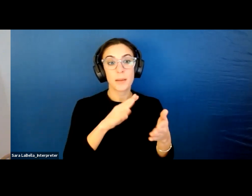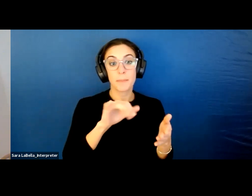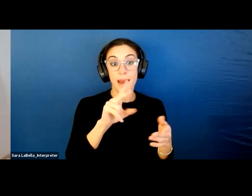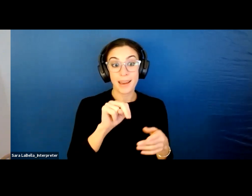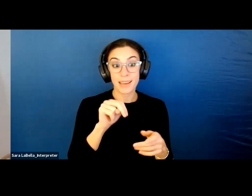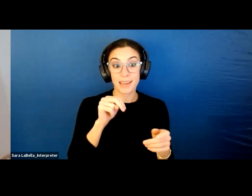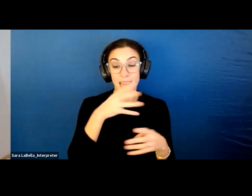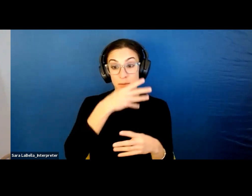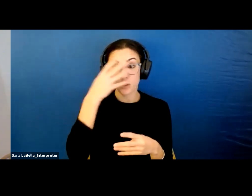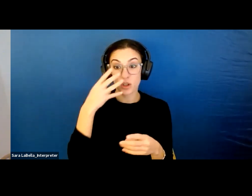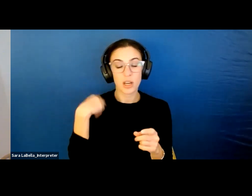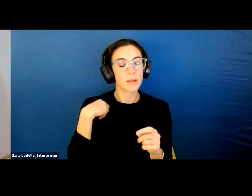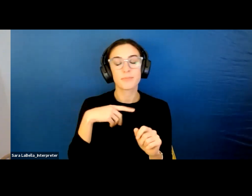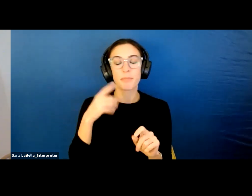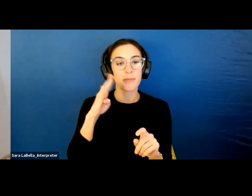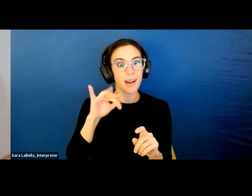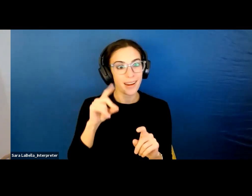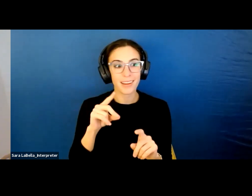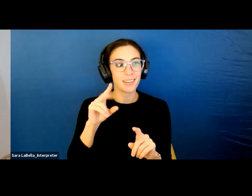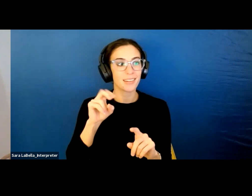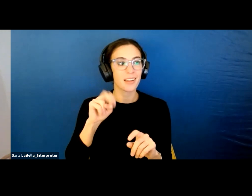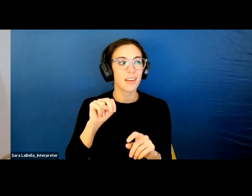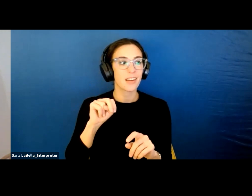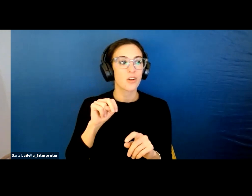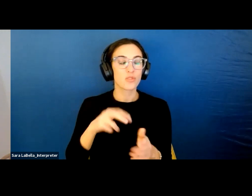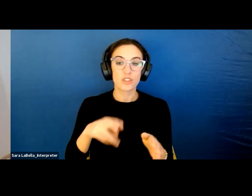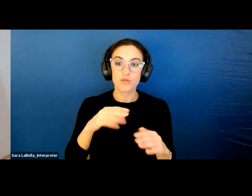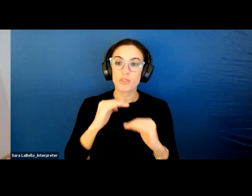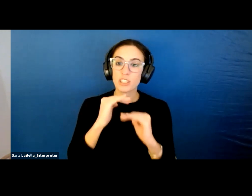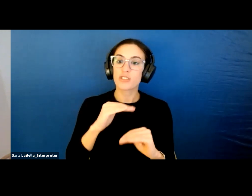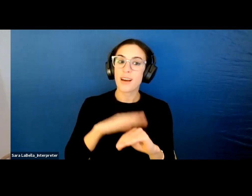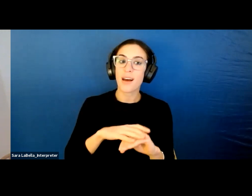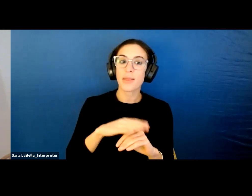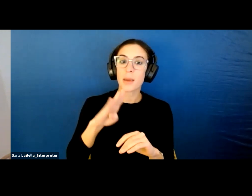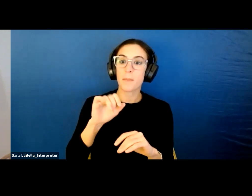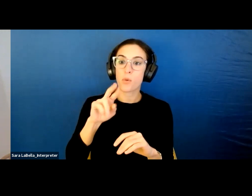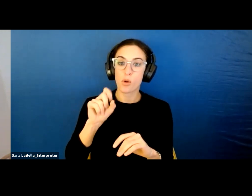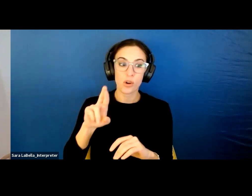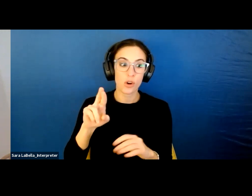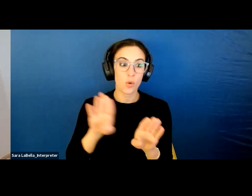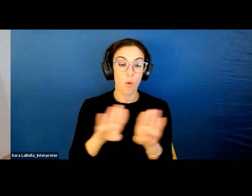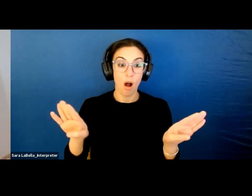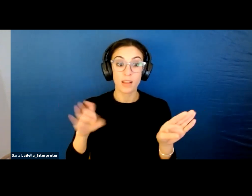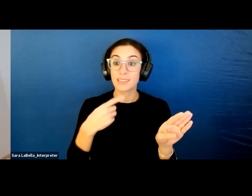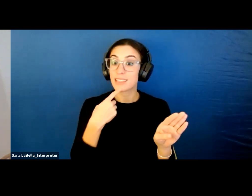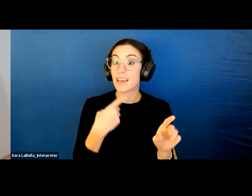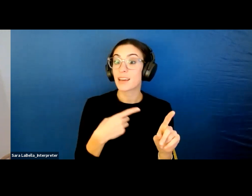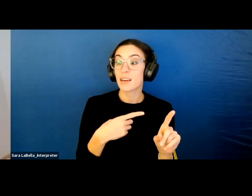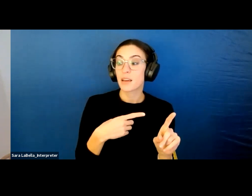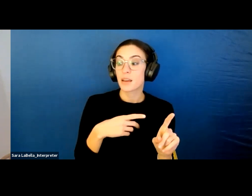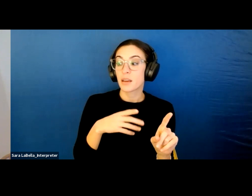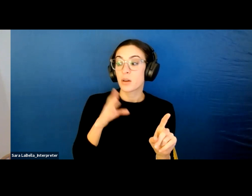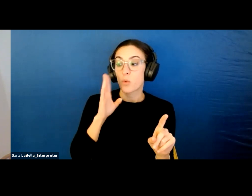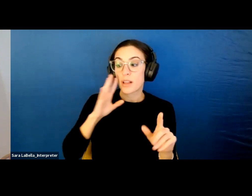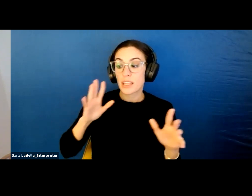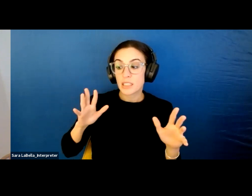restrictions, including construction of the border wall, on the grounds that this will encourage migrants who will degrade the environment.